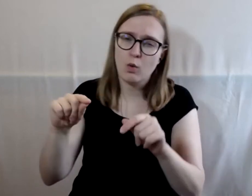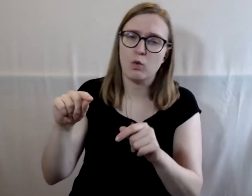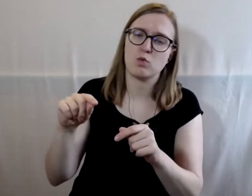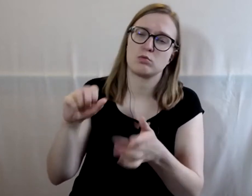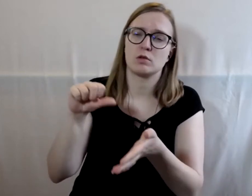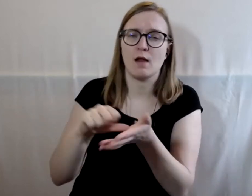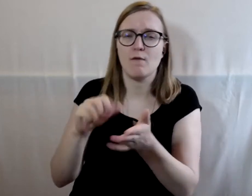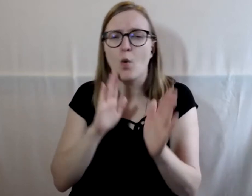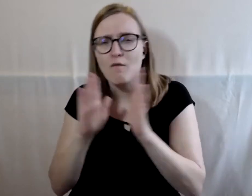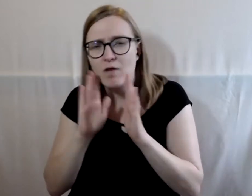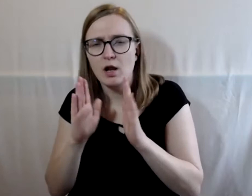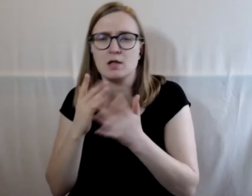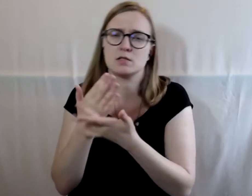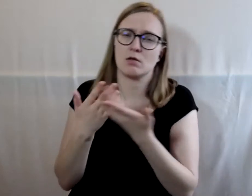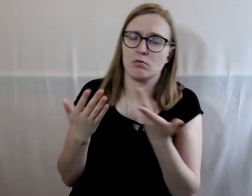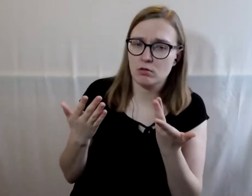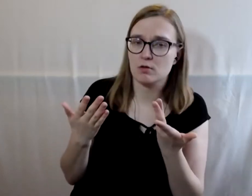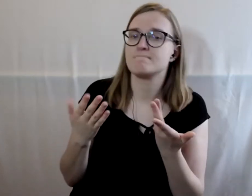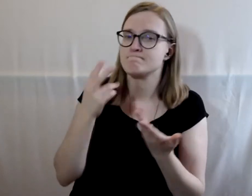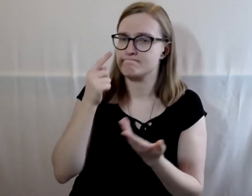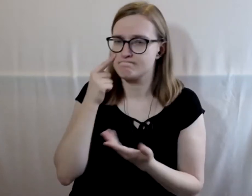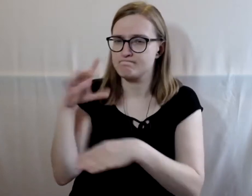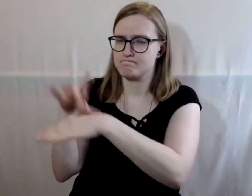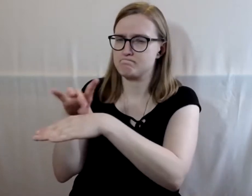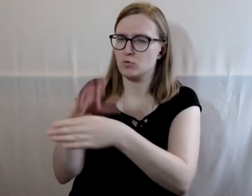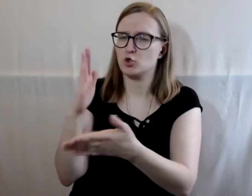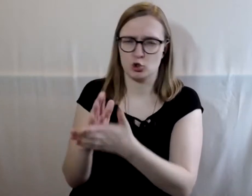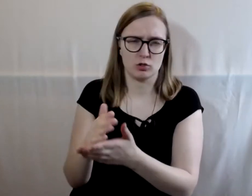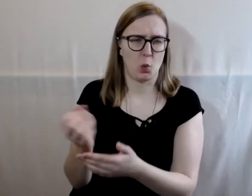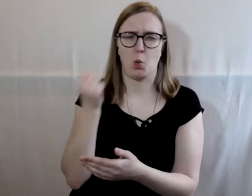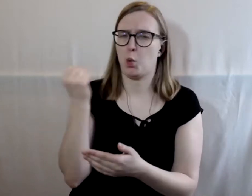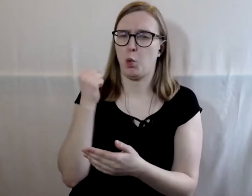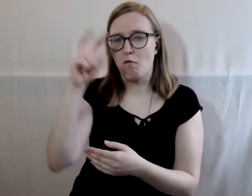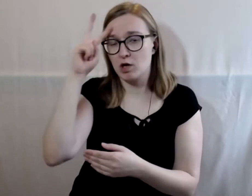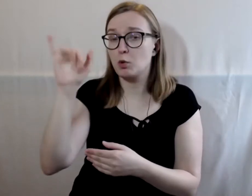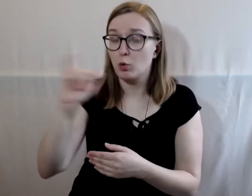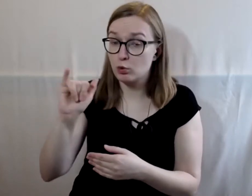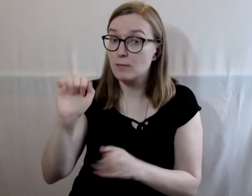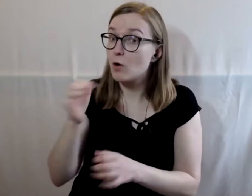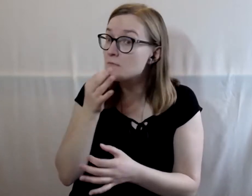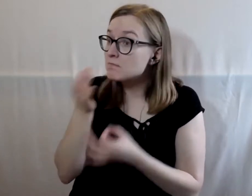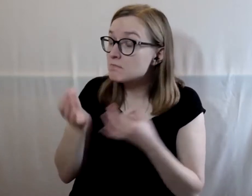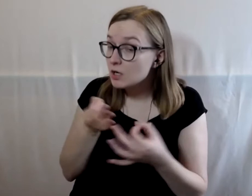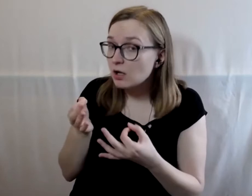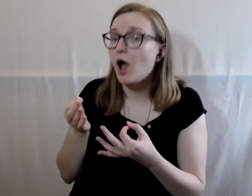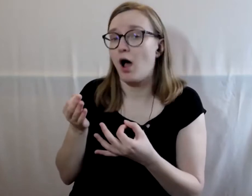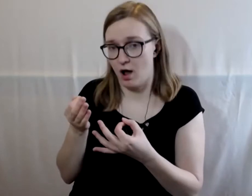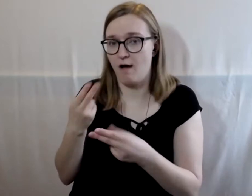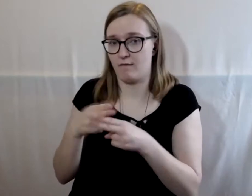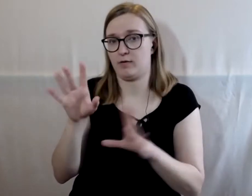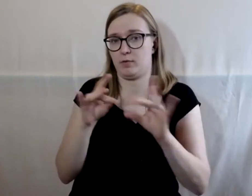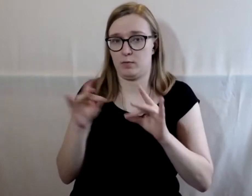or the curriculum from these areas are seen as being the leaders. The same in every subject area. They